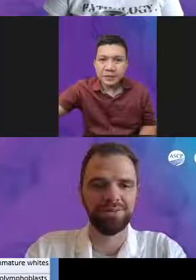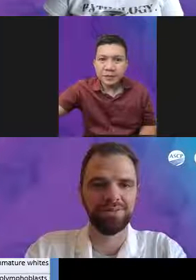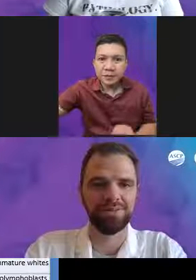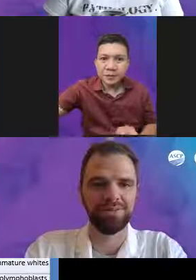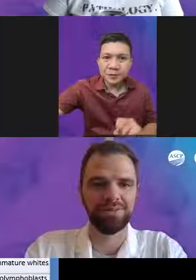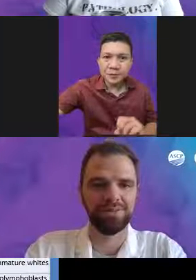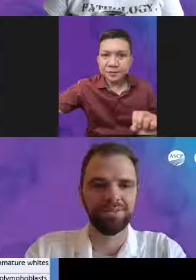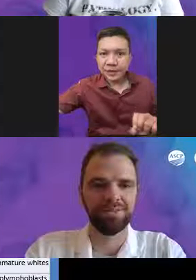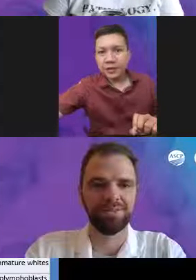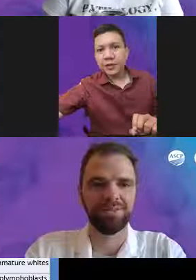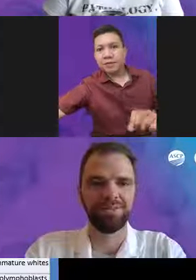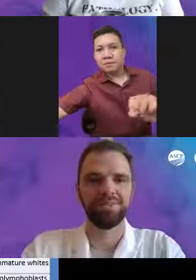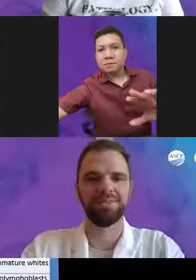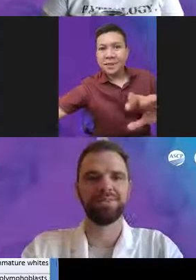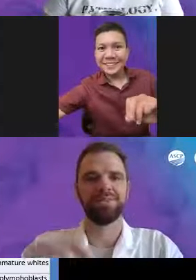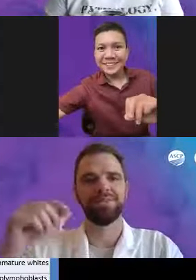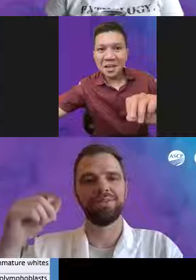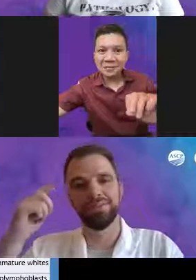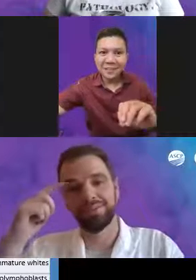got the...